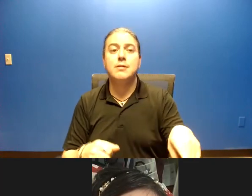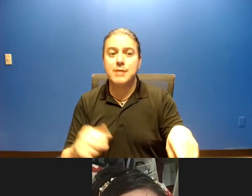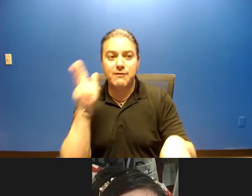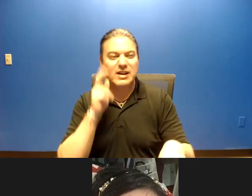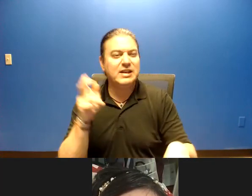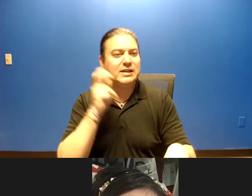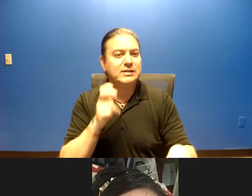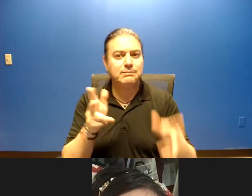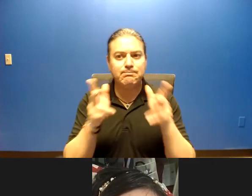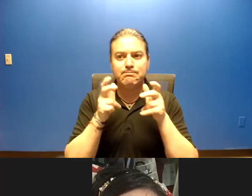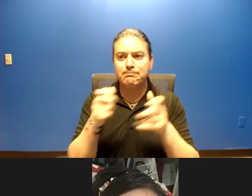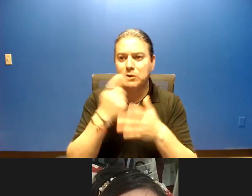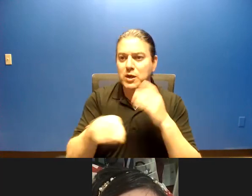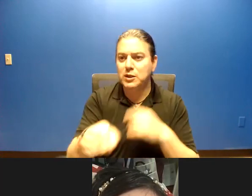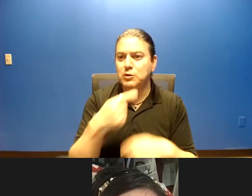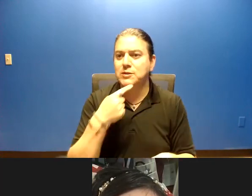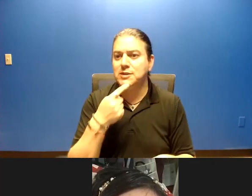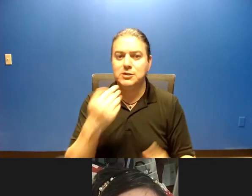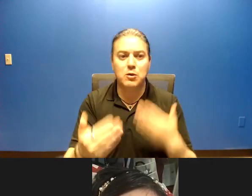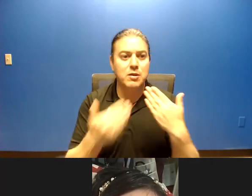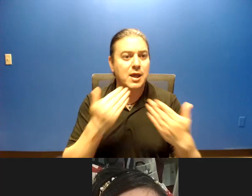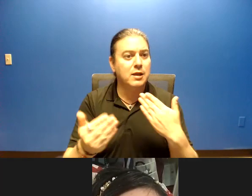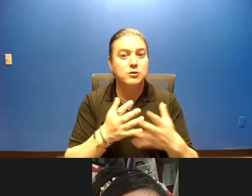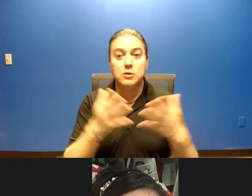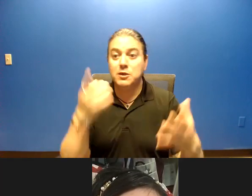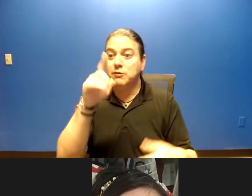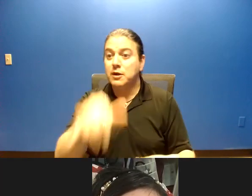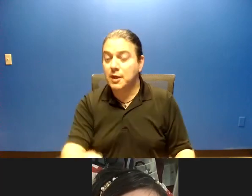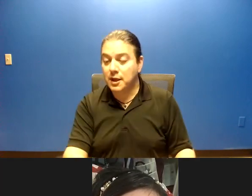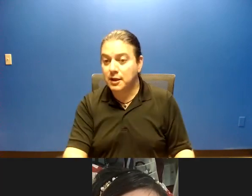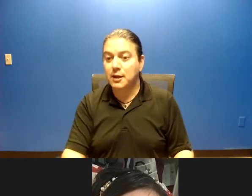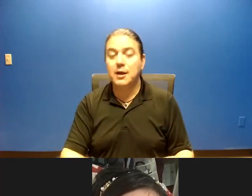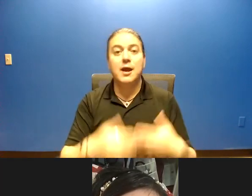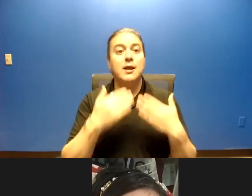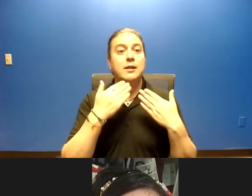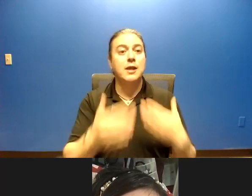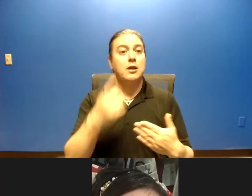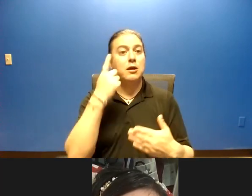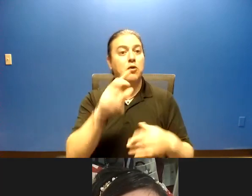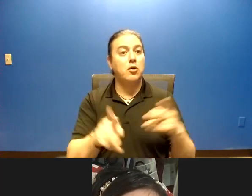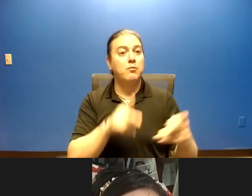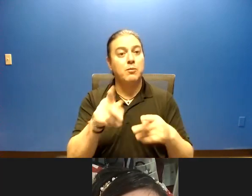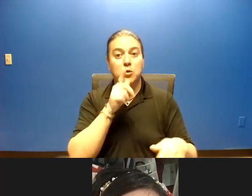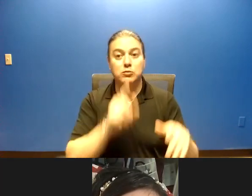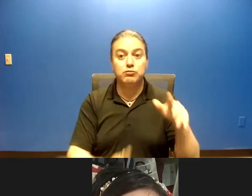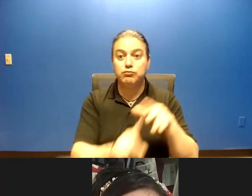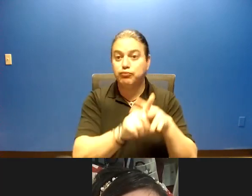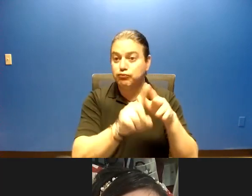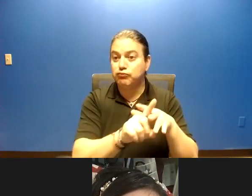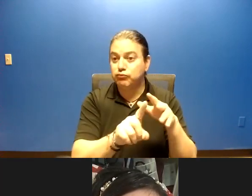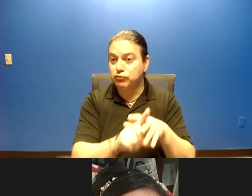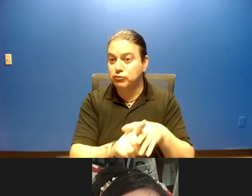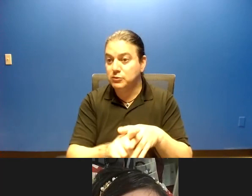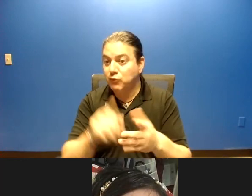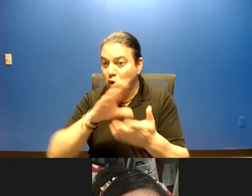So thank you for that. Thank you to the attendees for dedicating your time to come and learn and take